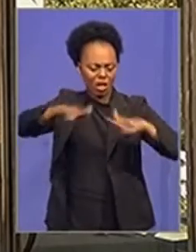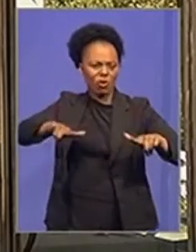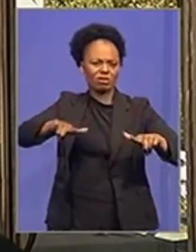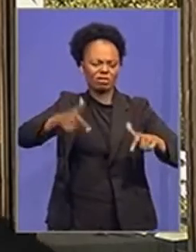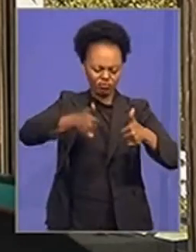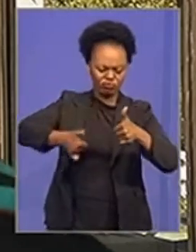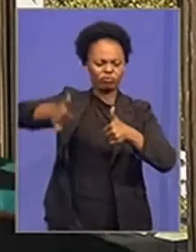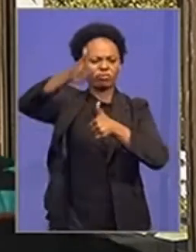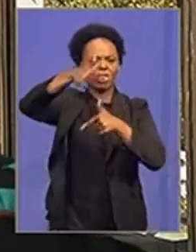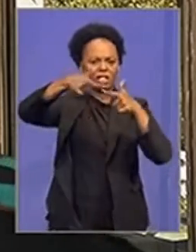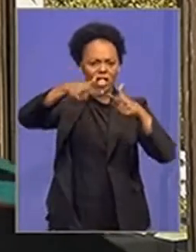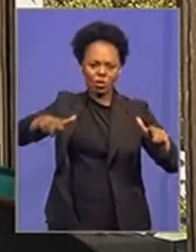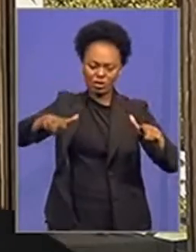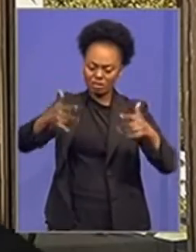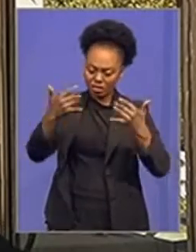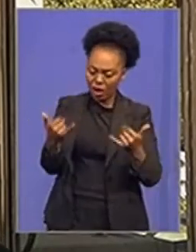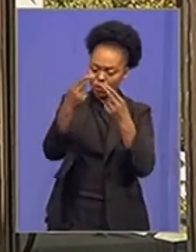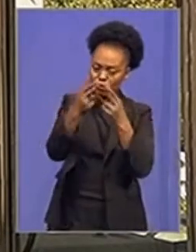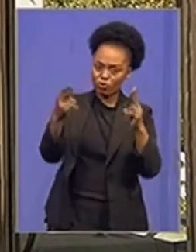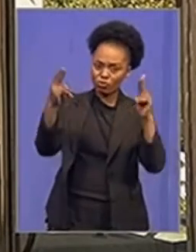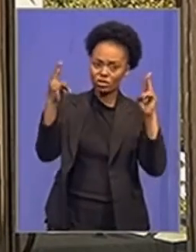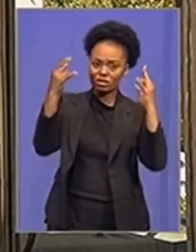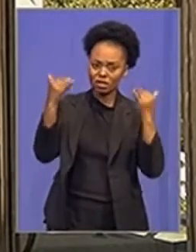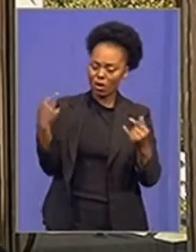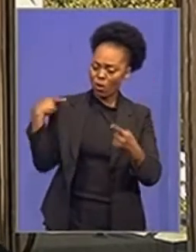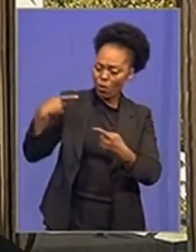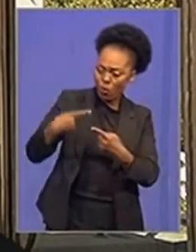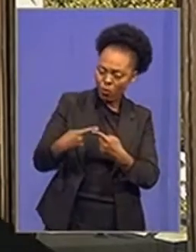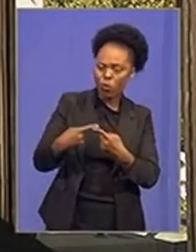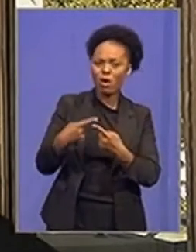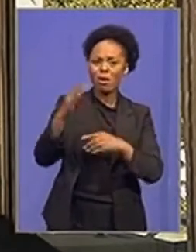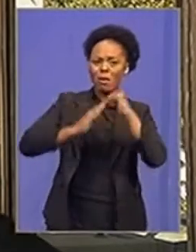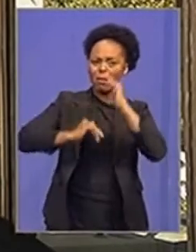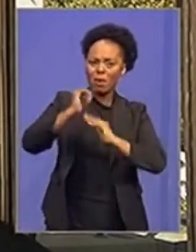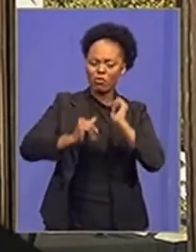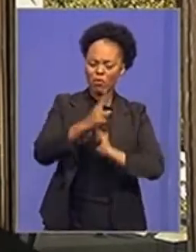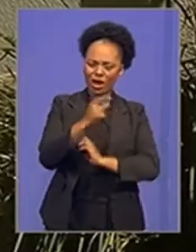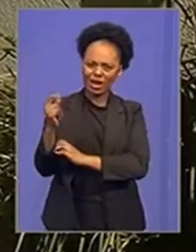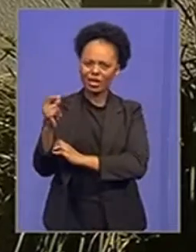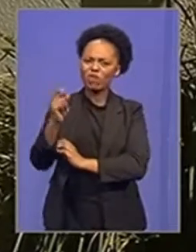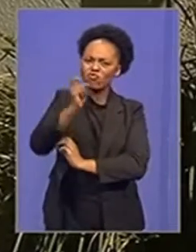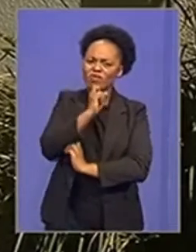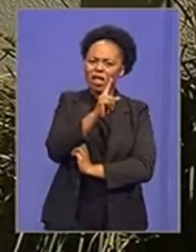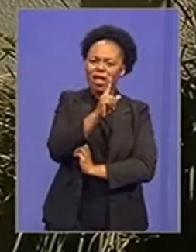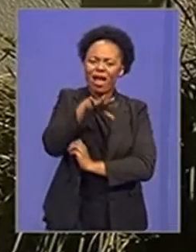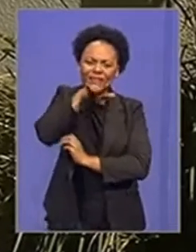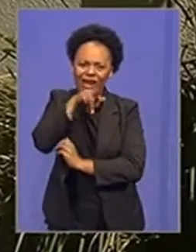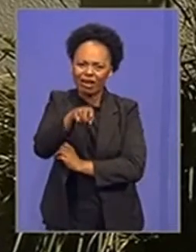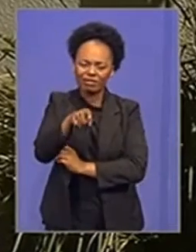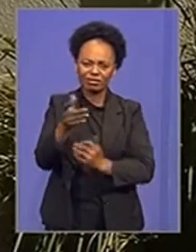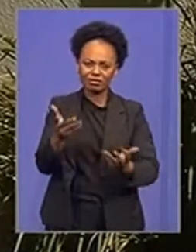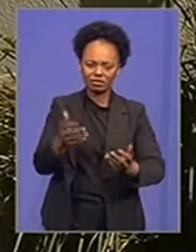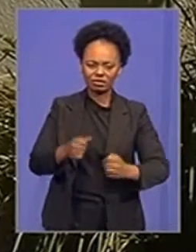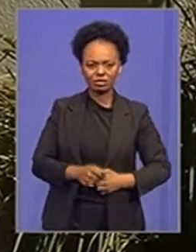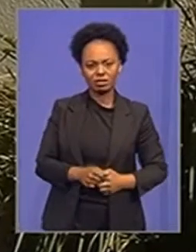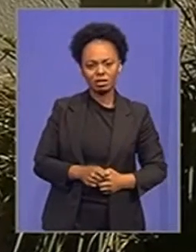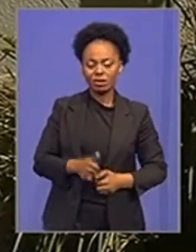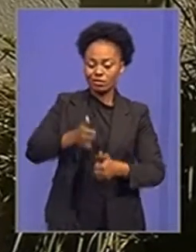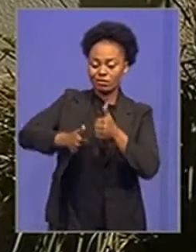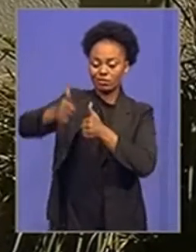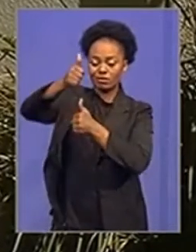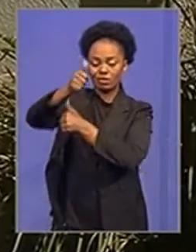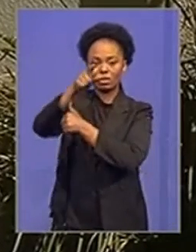that this university was built, the last 100 years was built through and with Afrikaans. Bolaodi ba university bo re maikemisetso ke